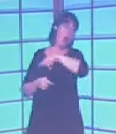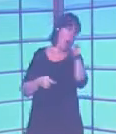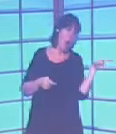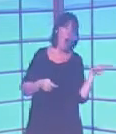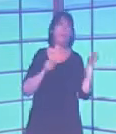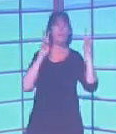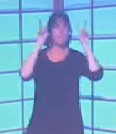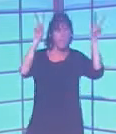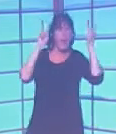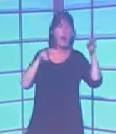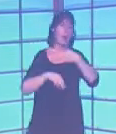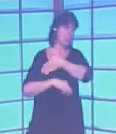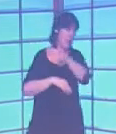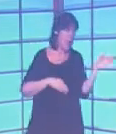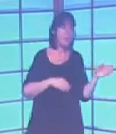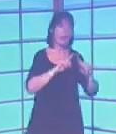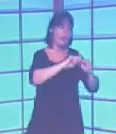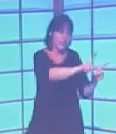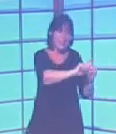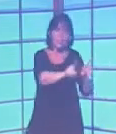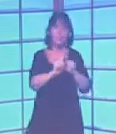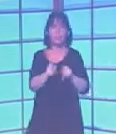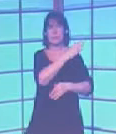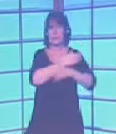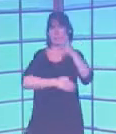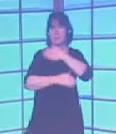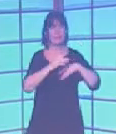fellow employees, and so on.